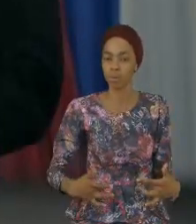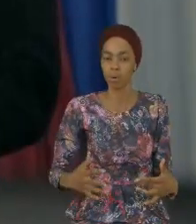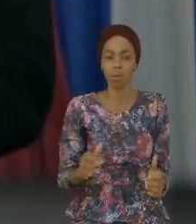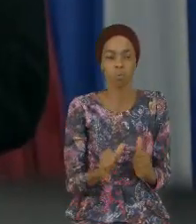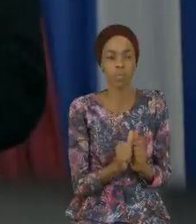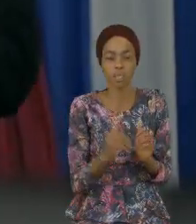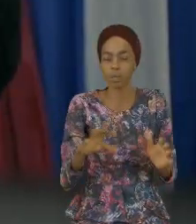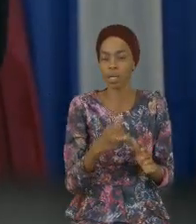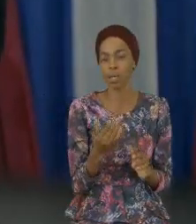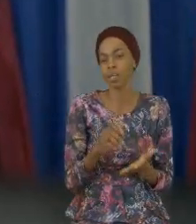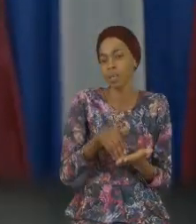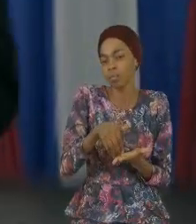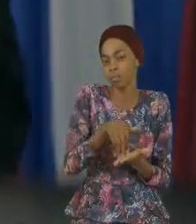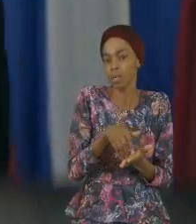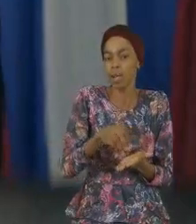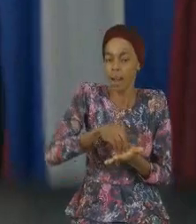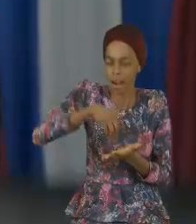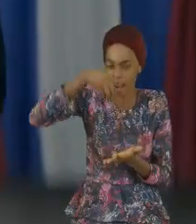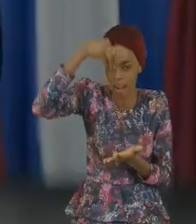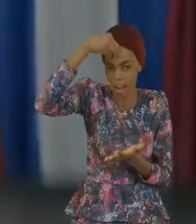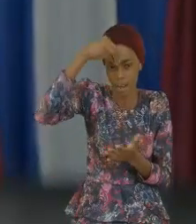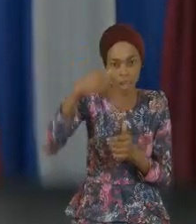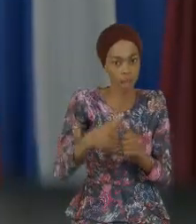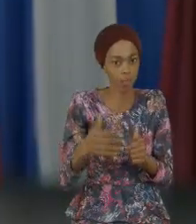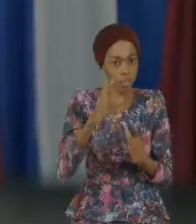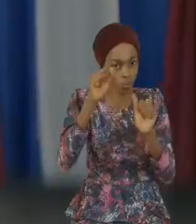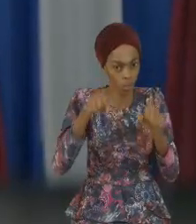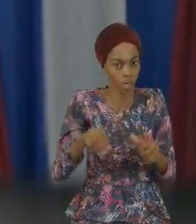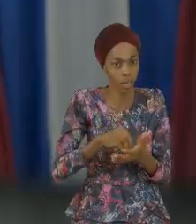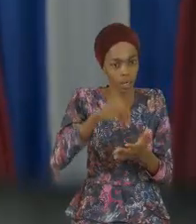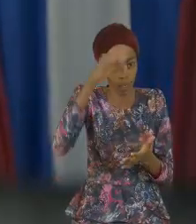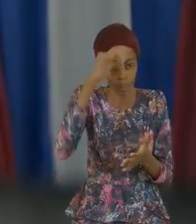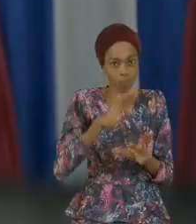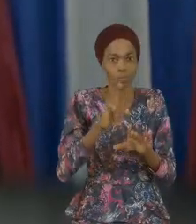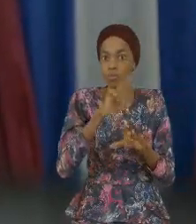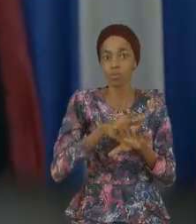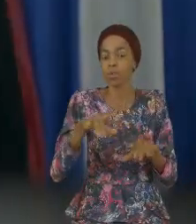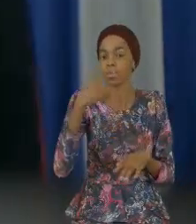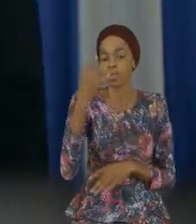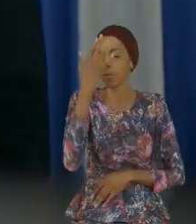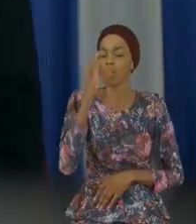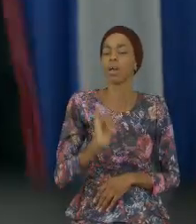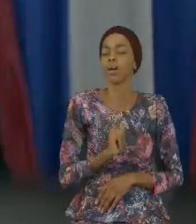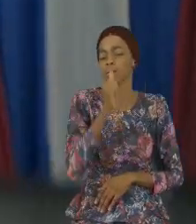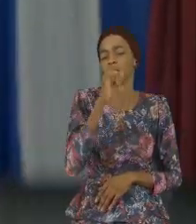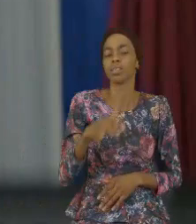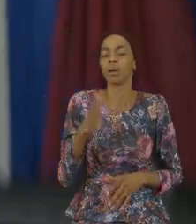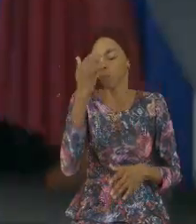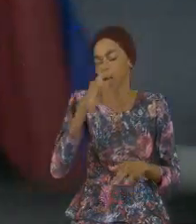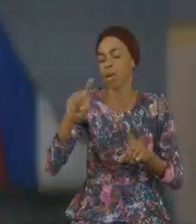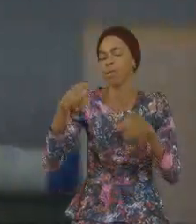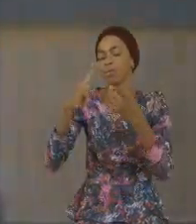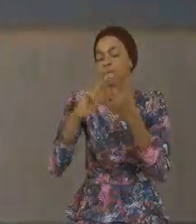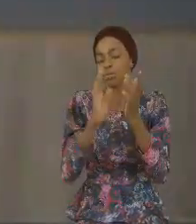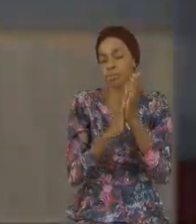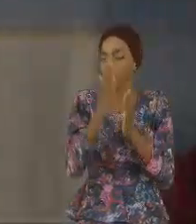any tiredness. Learn everything you can learn. You don't say, why am I here? Why do I go to school? Why